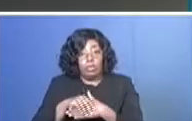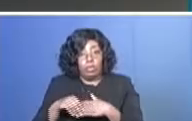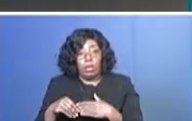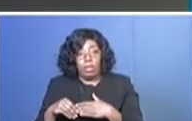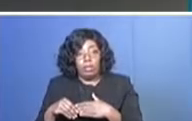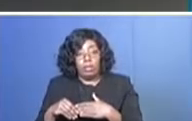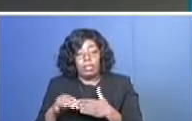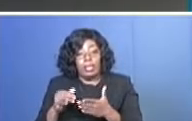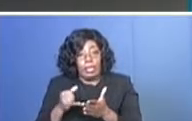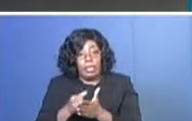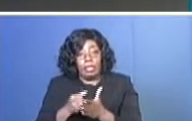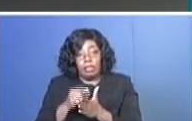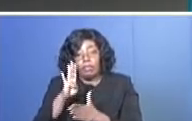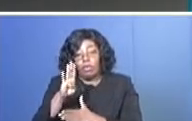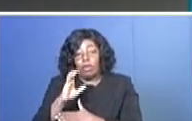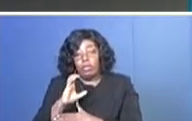a